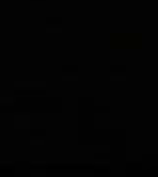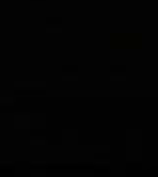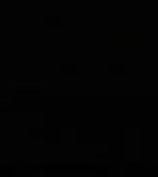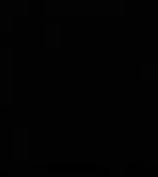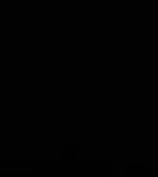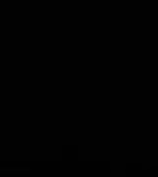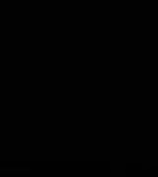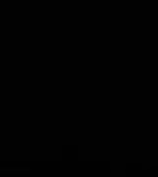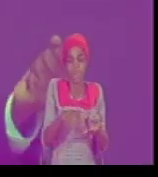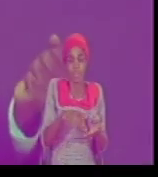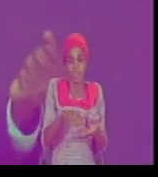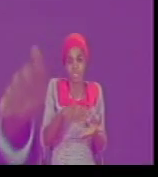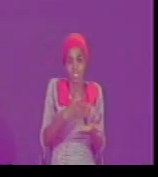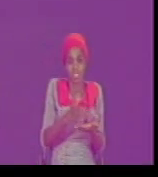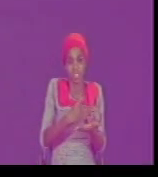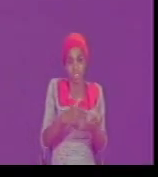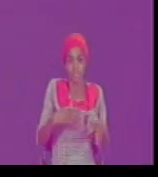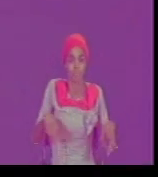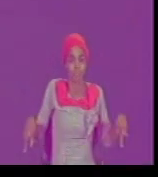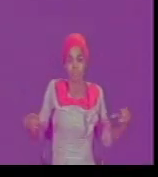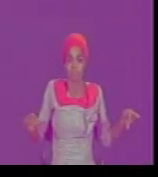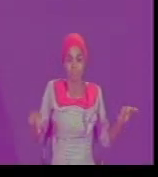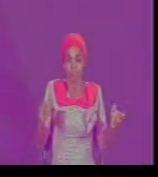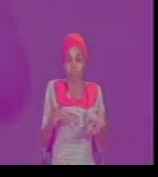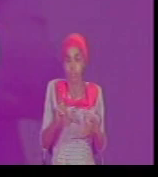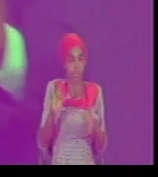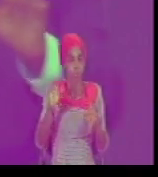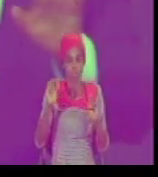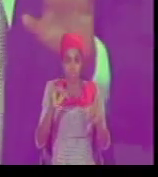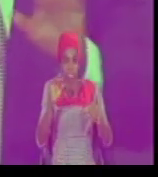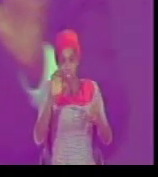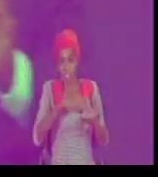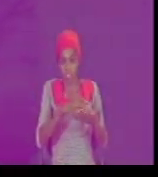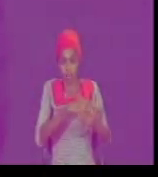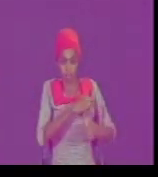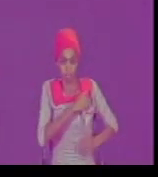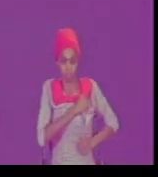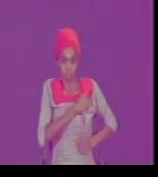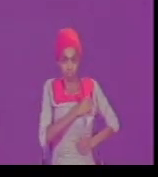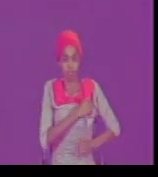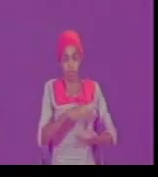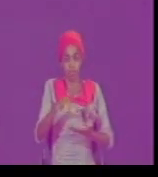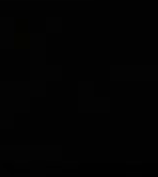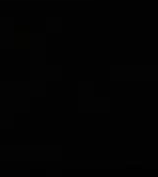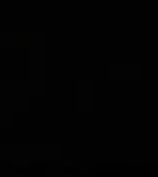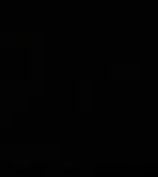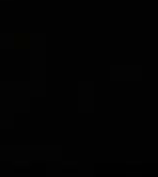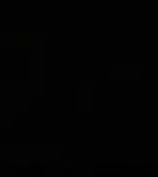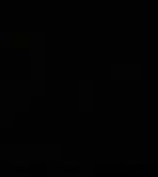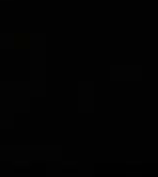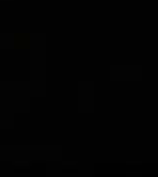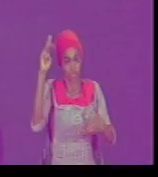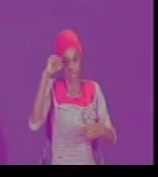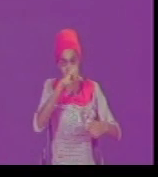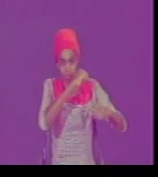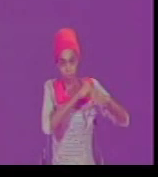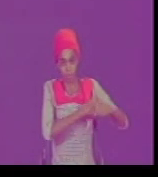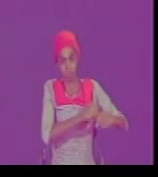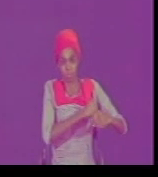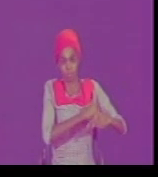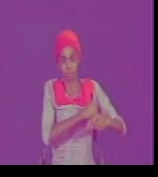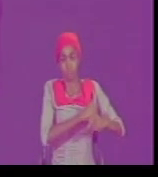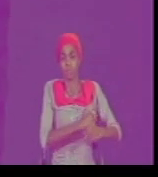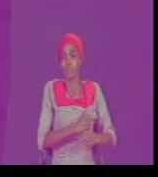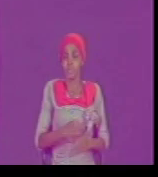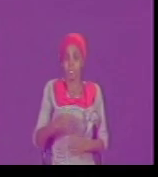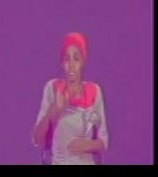pump blood into their vein, that will give them courage. Do you know that in the dentist, if you go to do dentistry work,